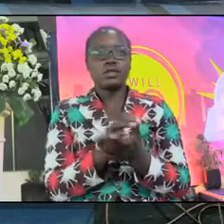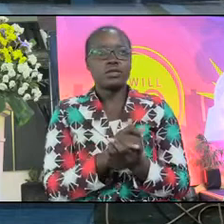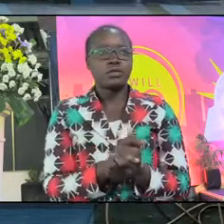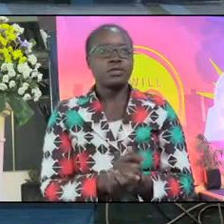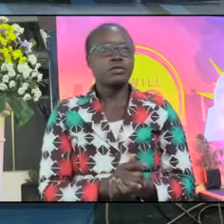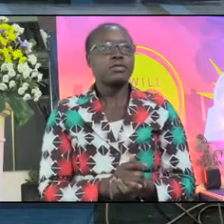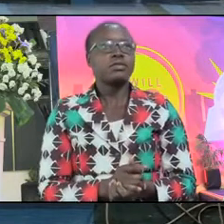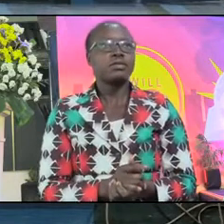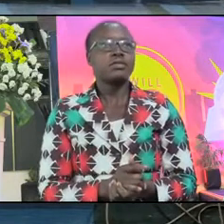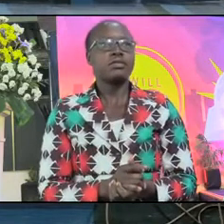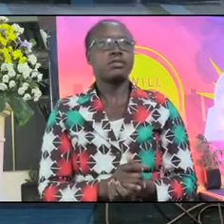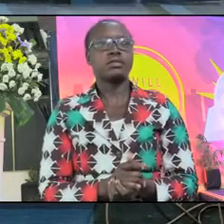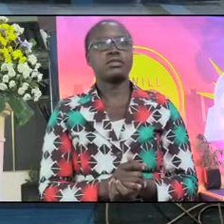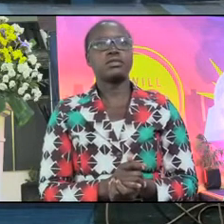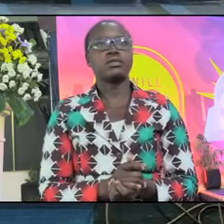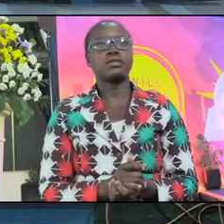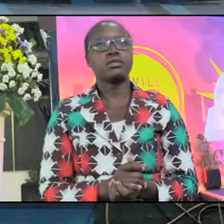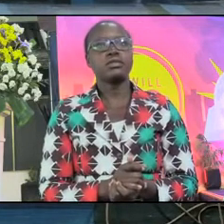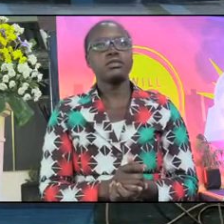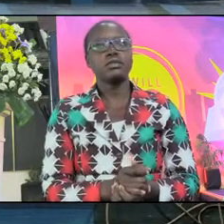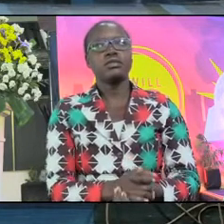amen.